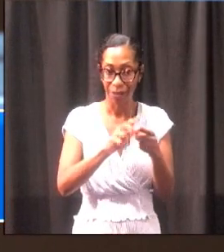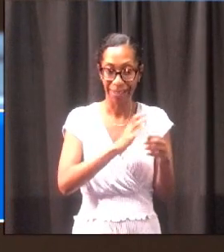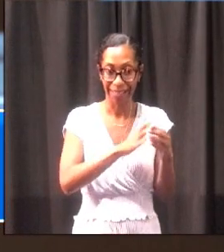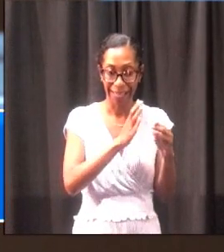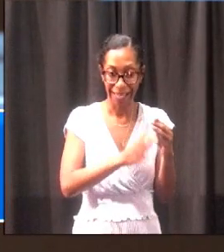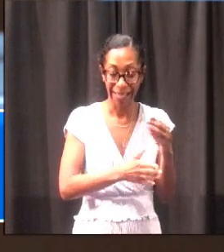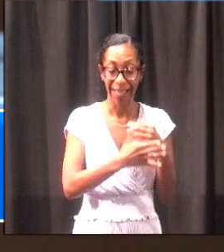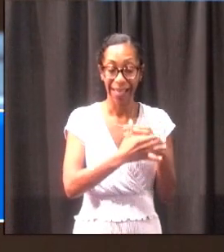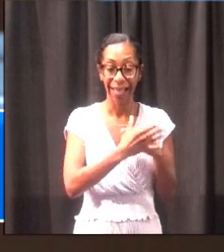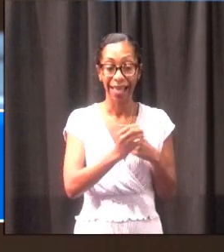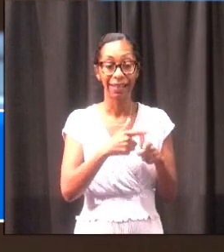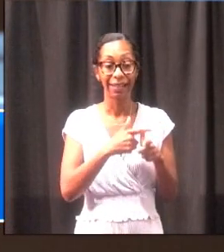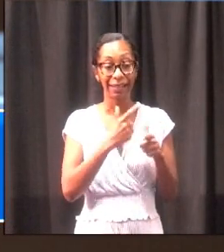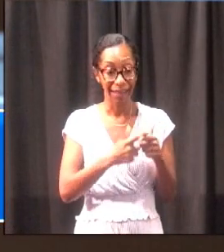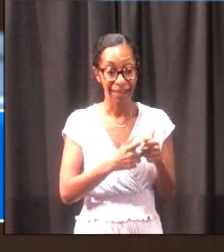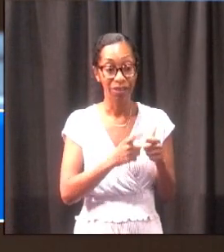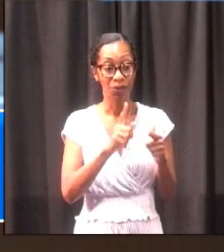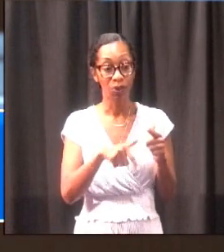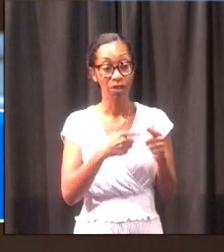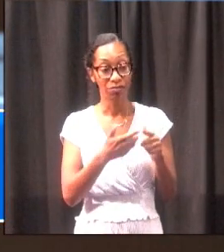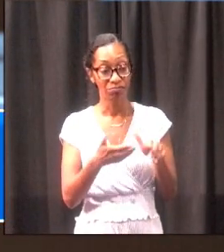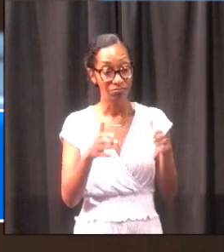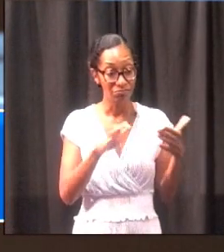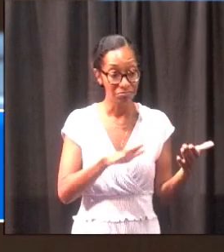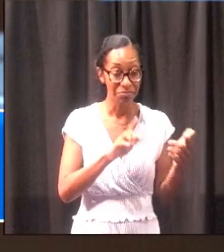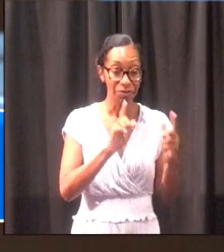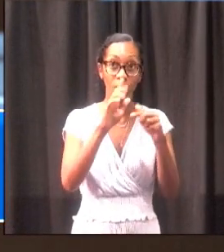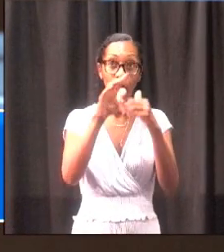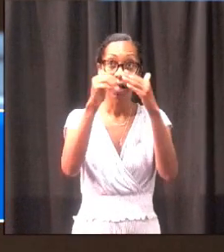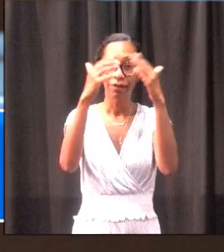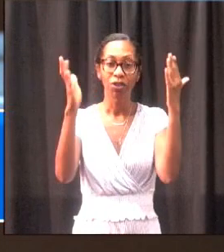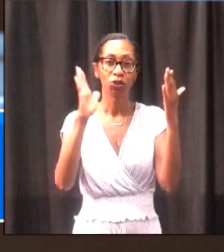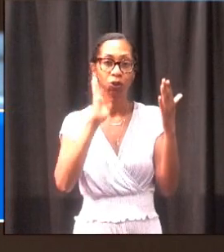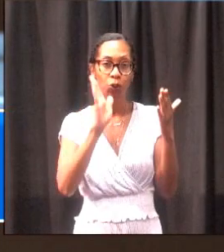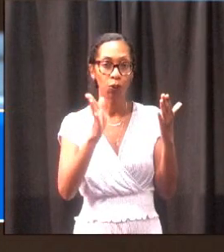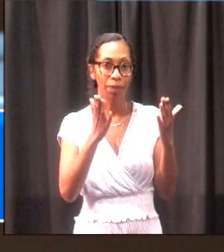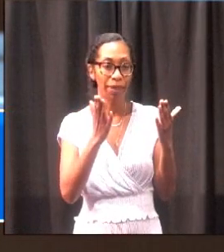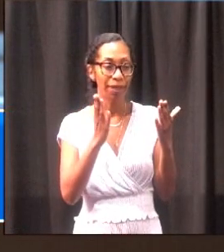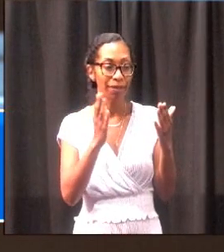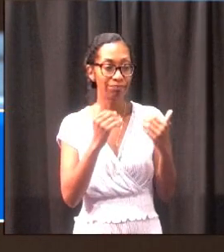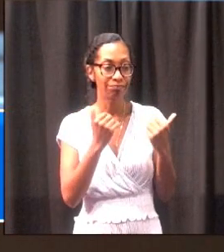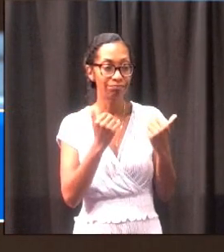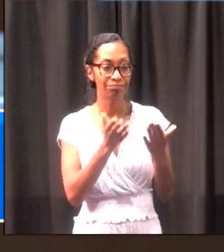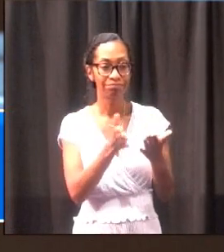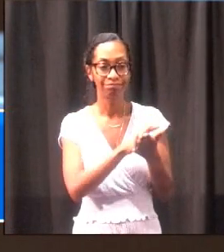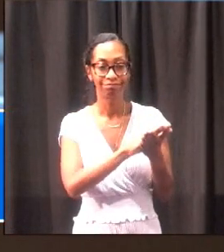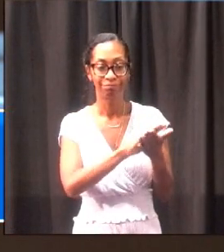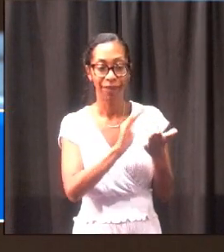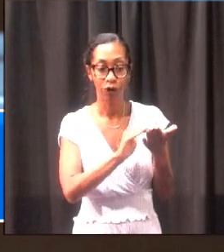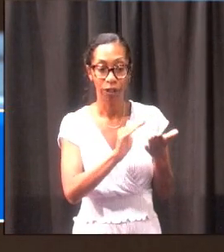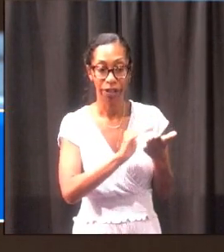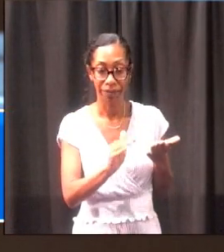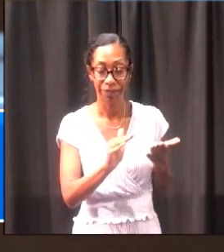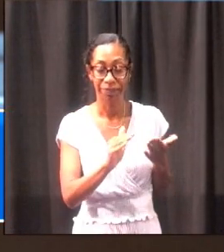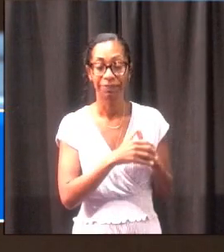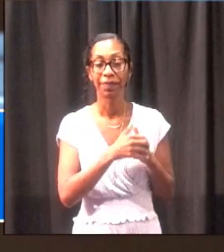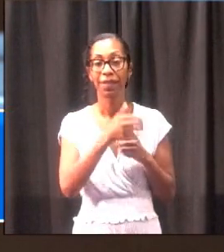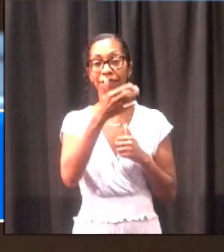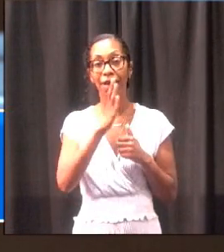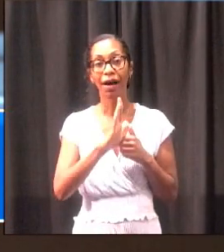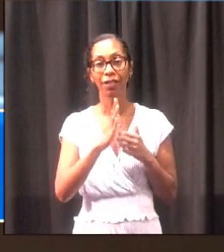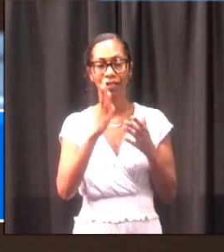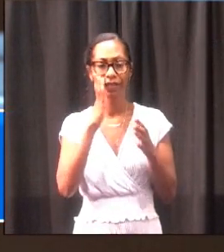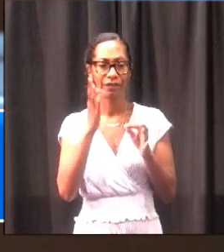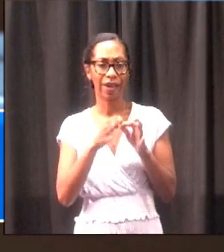the day of our Lord Jesus Christ. God is faithful, by whom you were called into